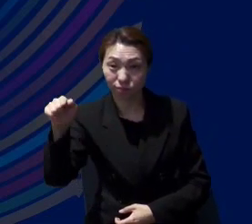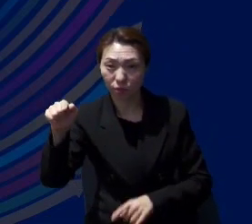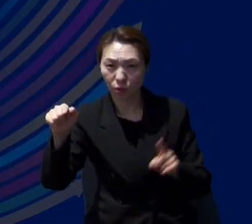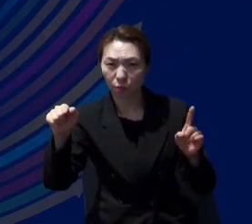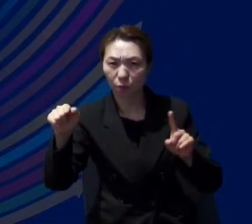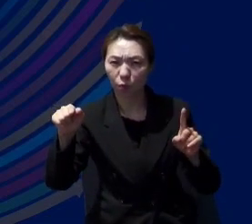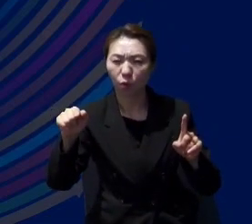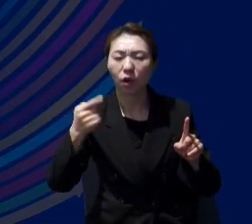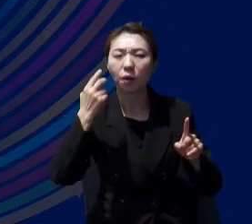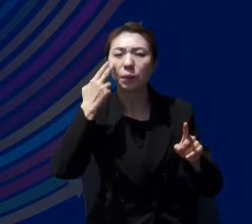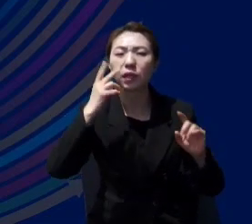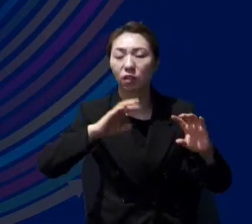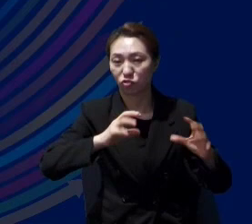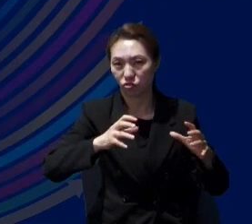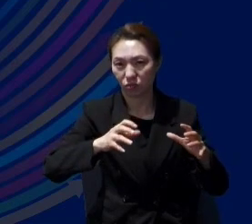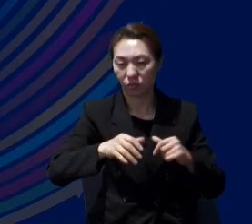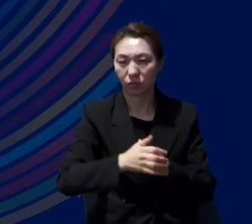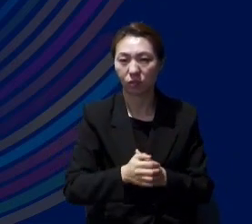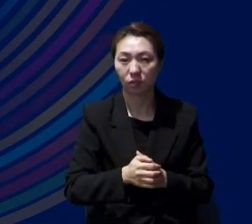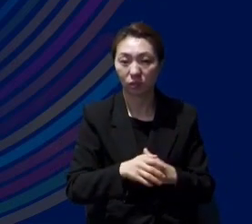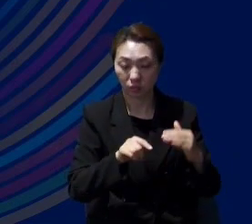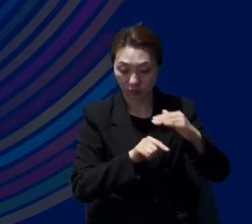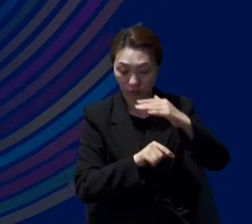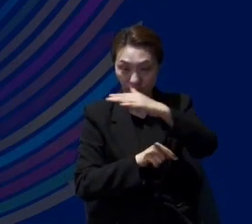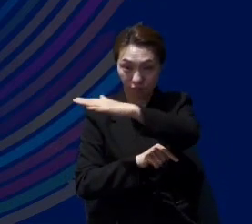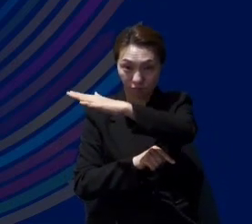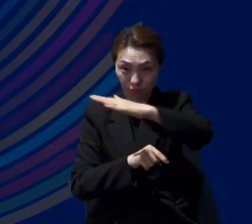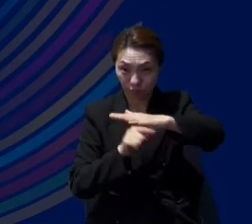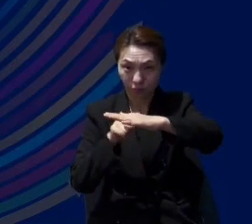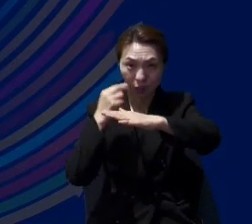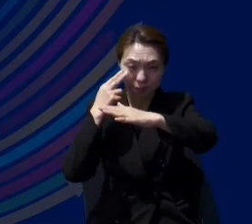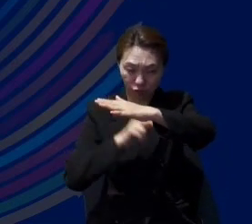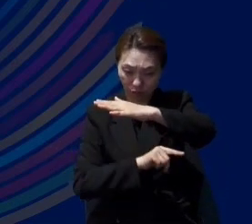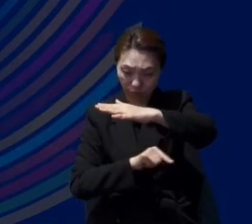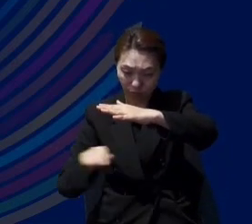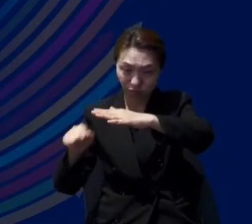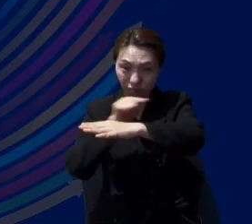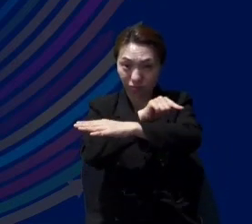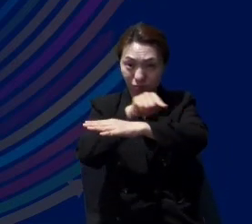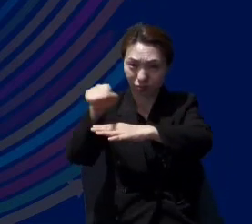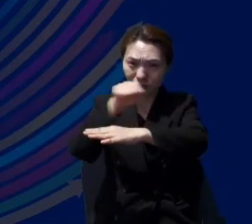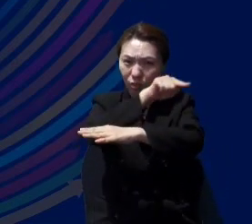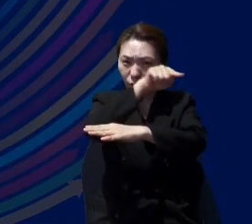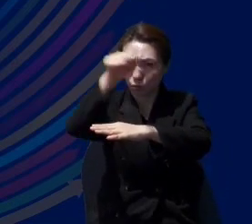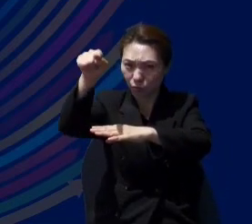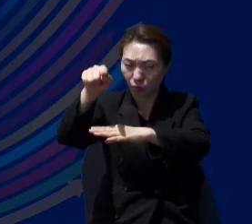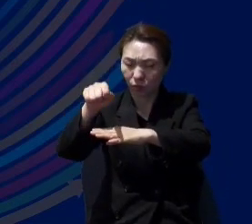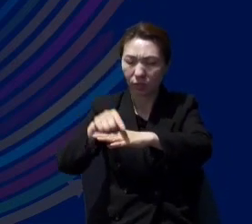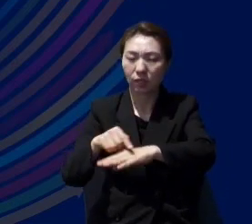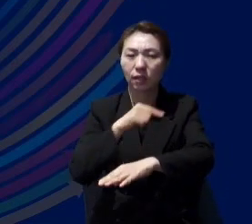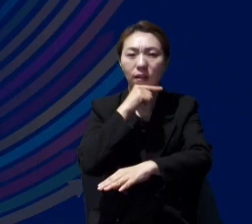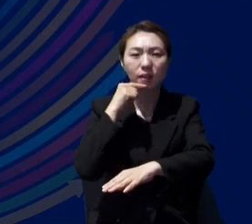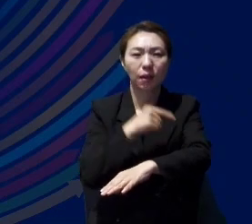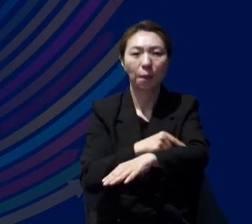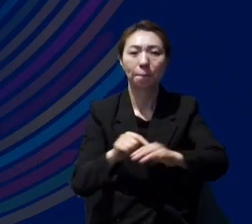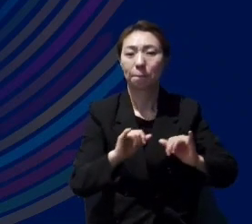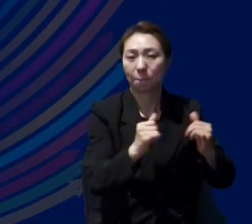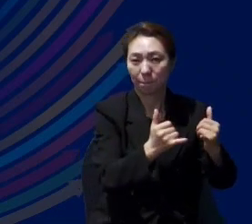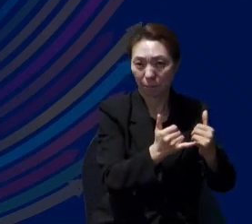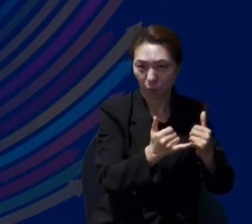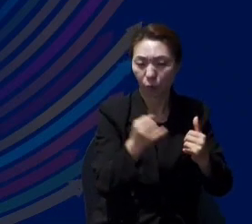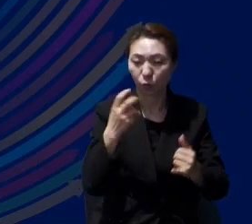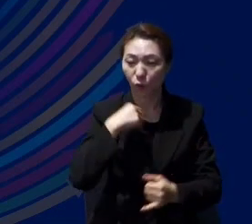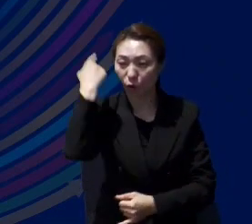lines shows the trend in life expectancy for each one of these 5 racial and ethnic groups.